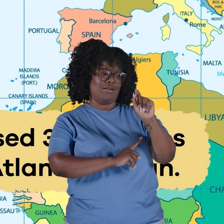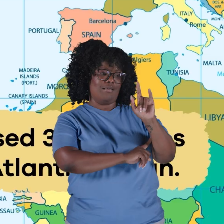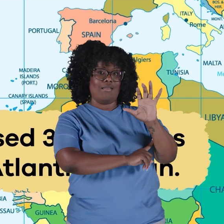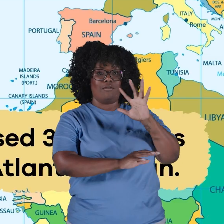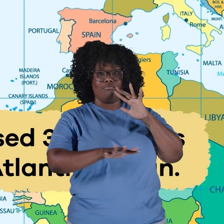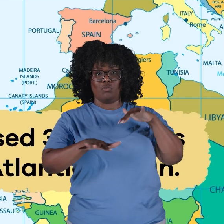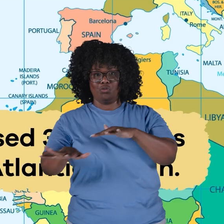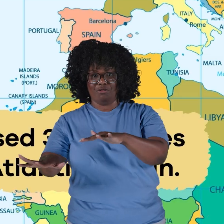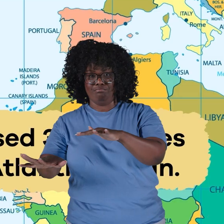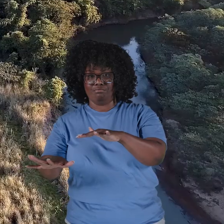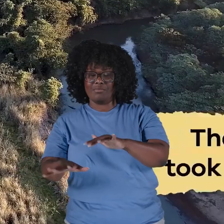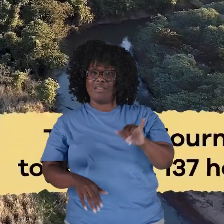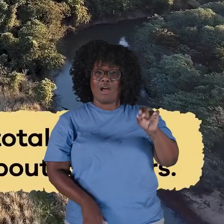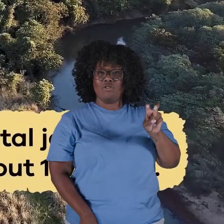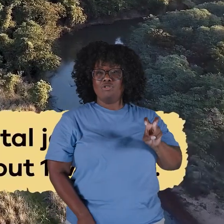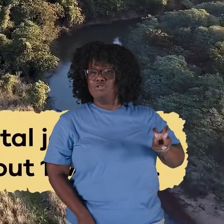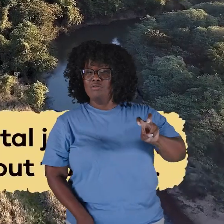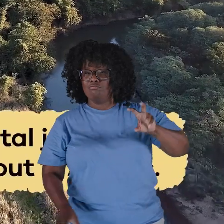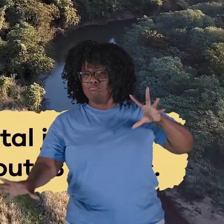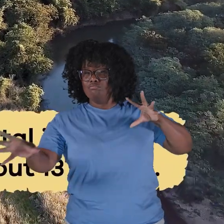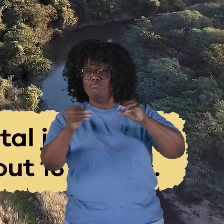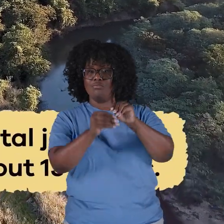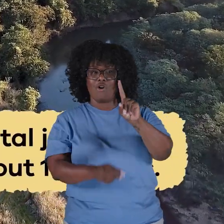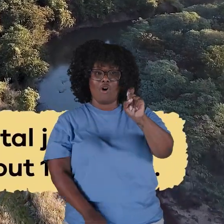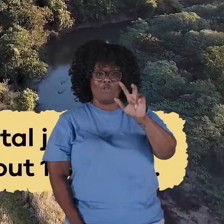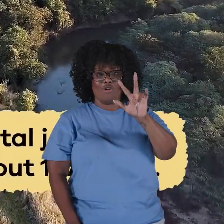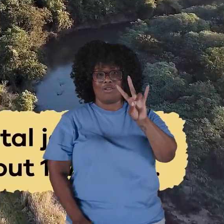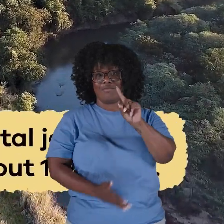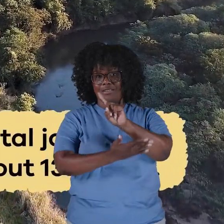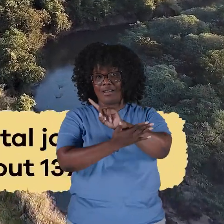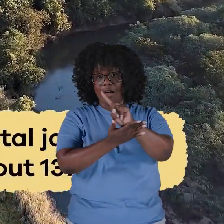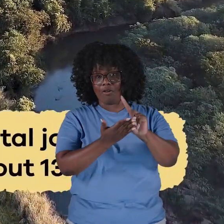the Atlantic Ocean. The total journey took about